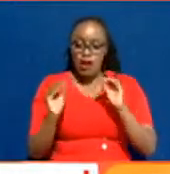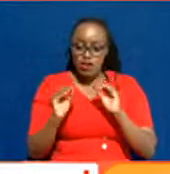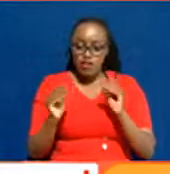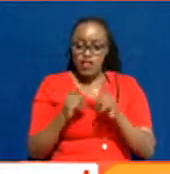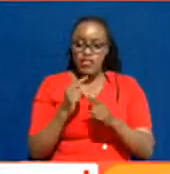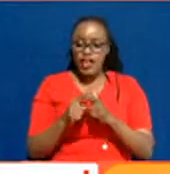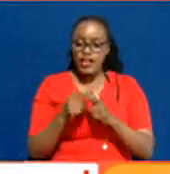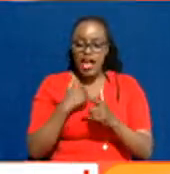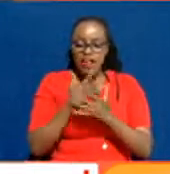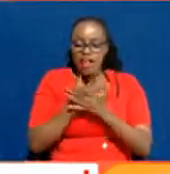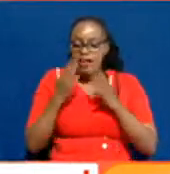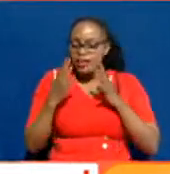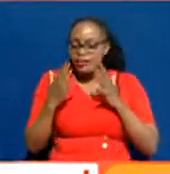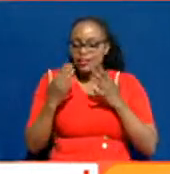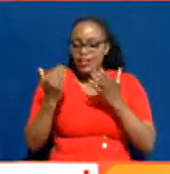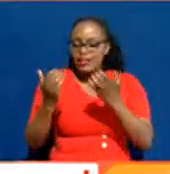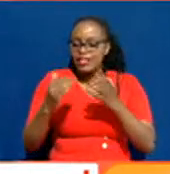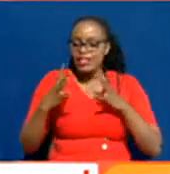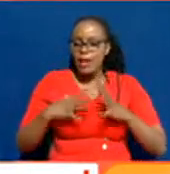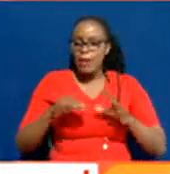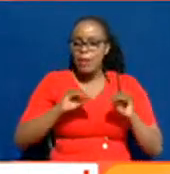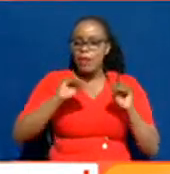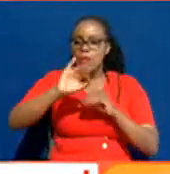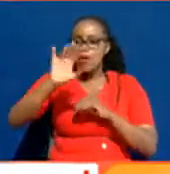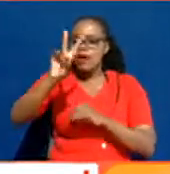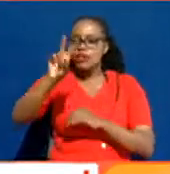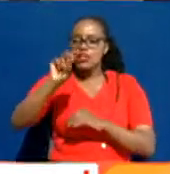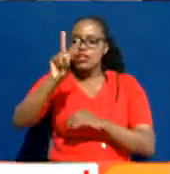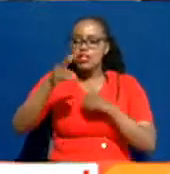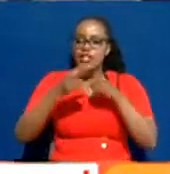Hakuta kuenda haja ya watu kuenda kwa uchaguzi tena